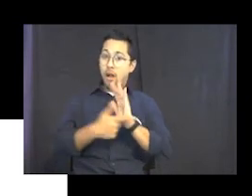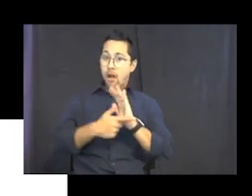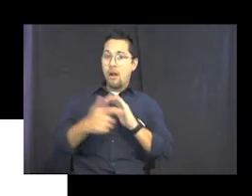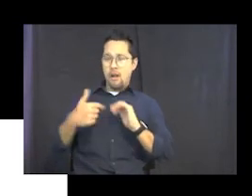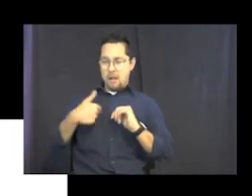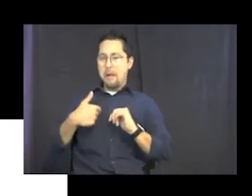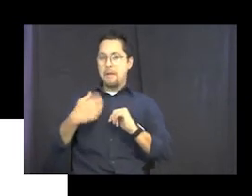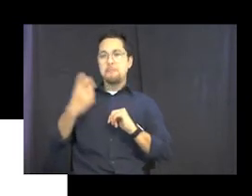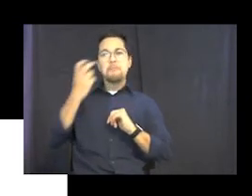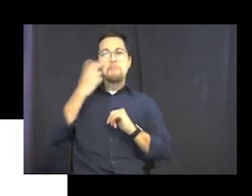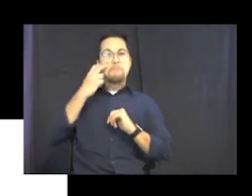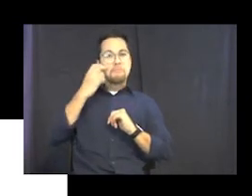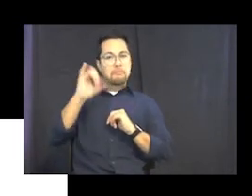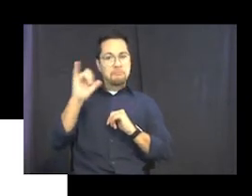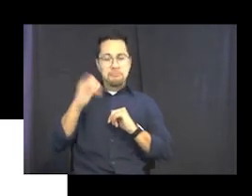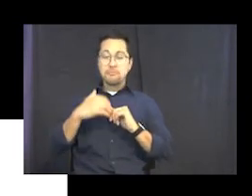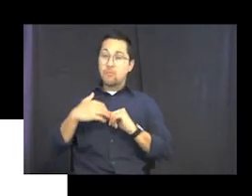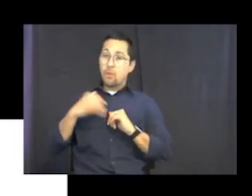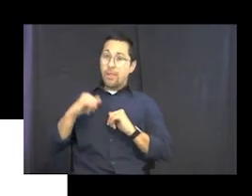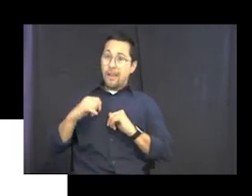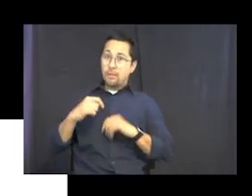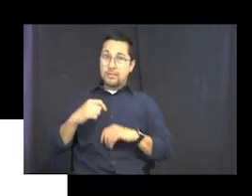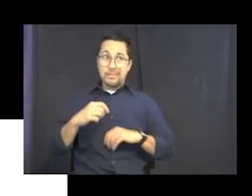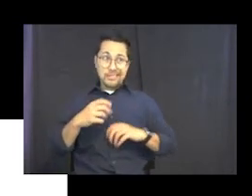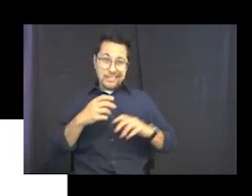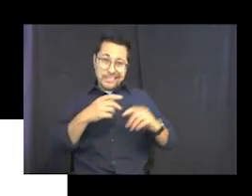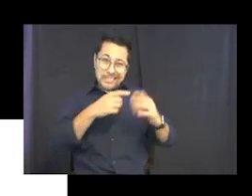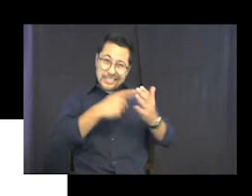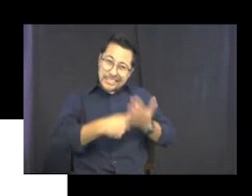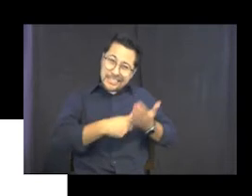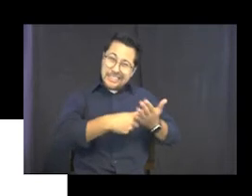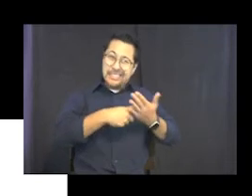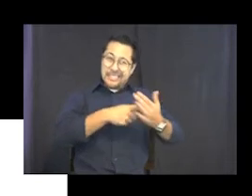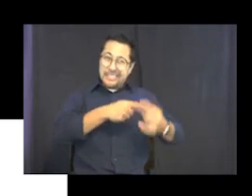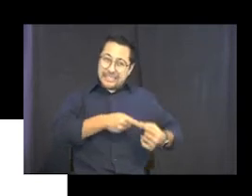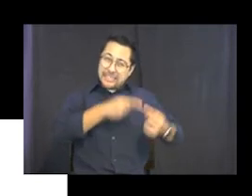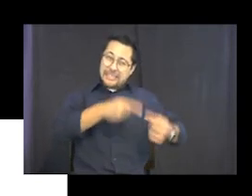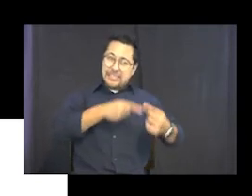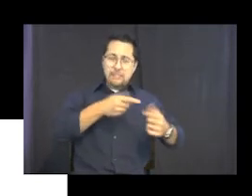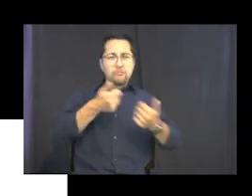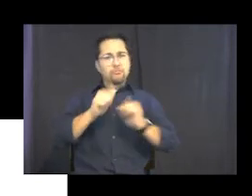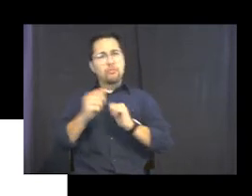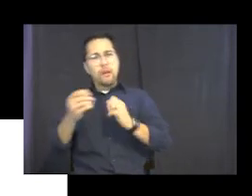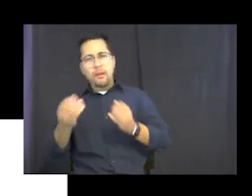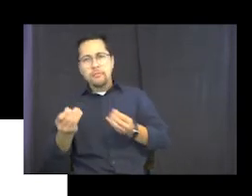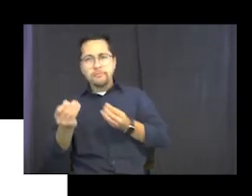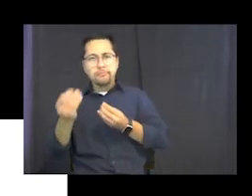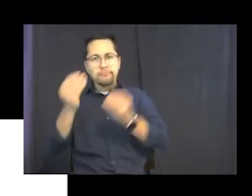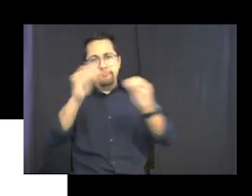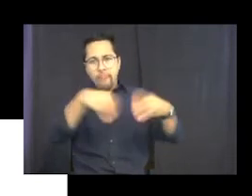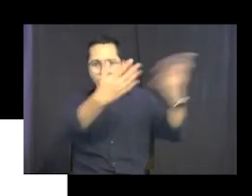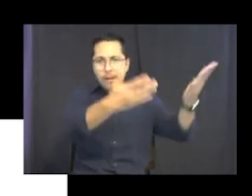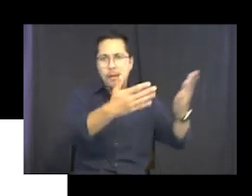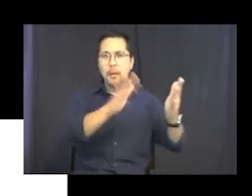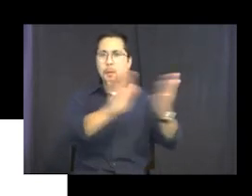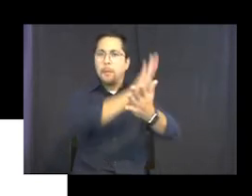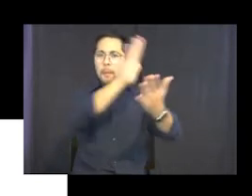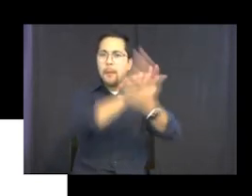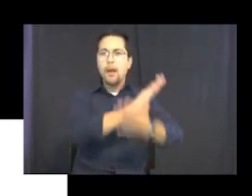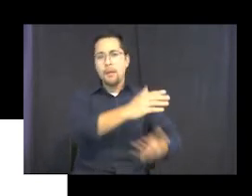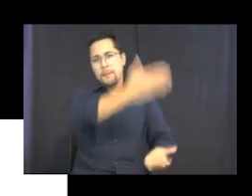lot of work on our parts of trying to get the documentation to do